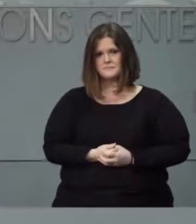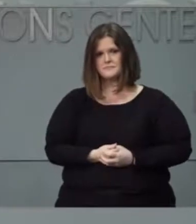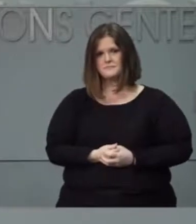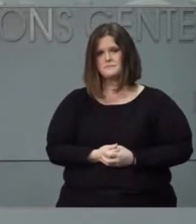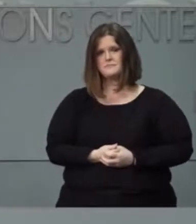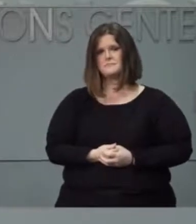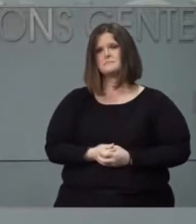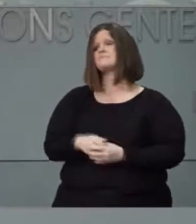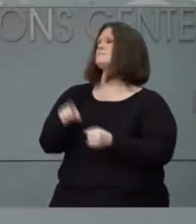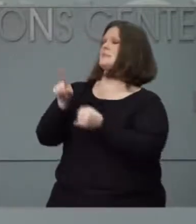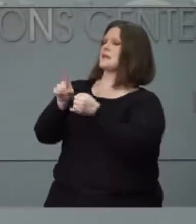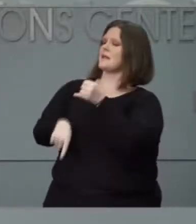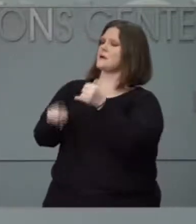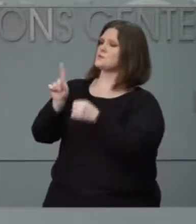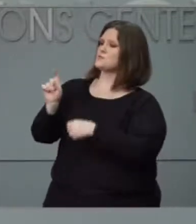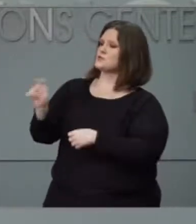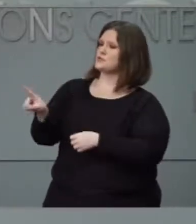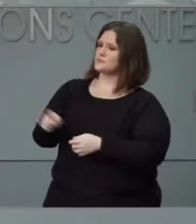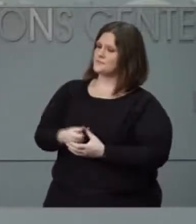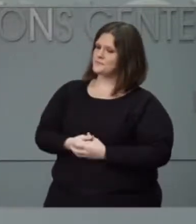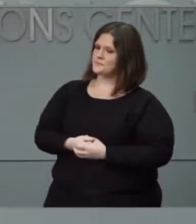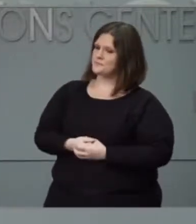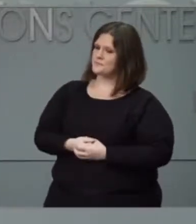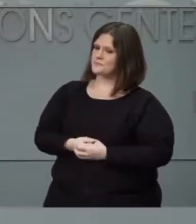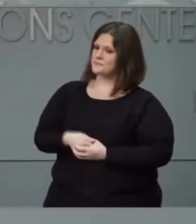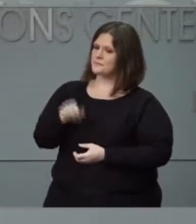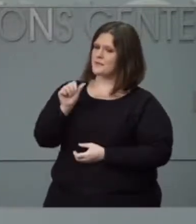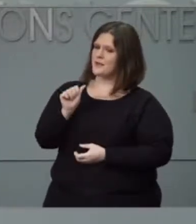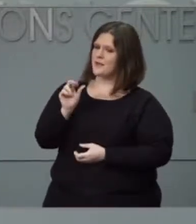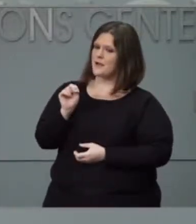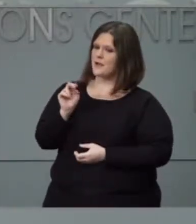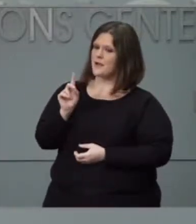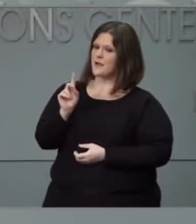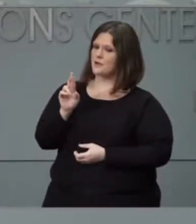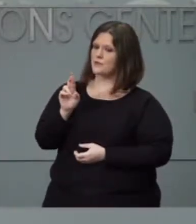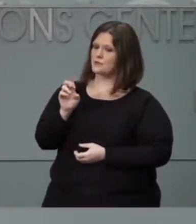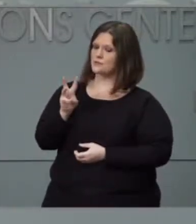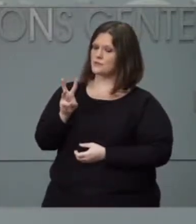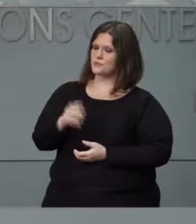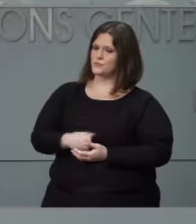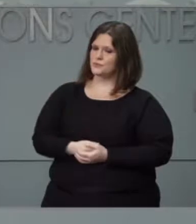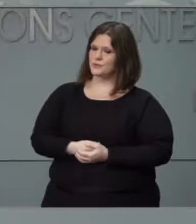Our final question today is from Andrew Ballard with Bloomberg News.